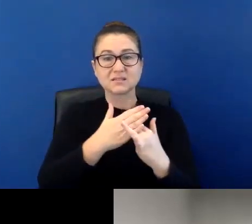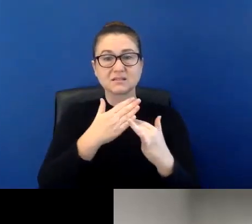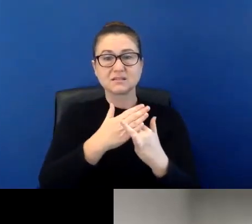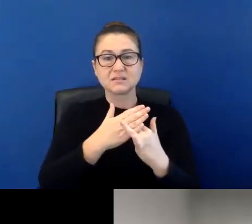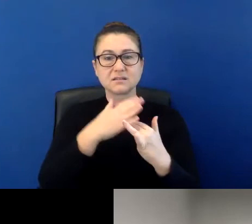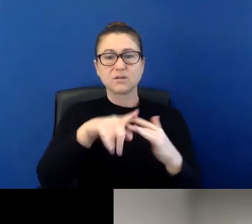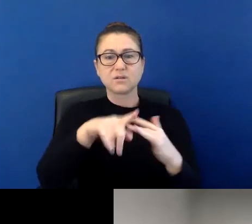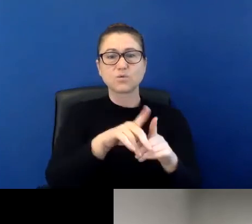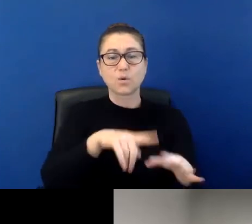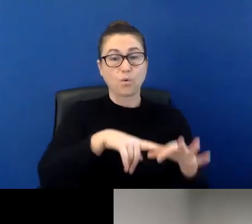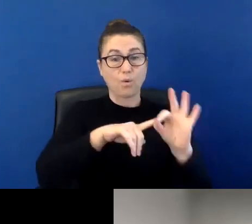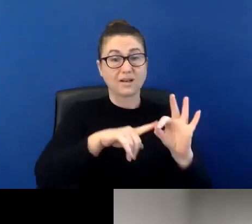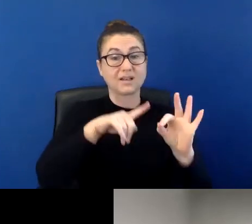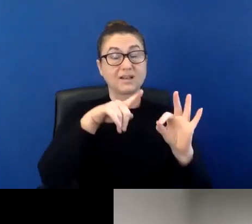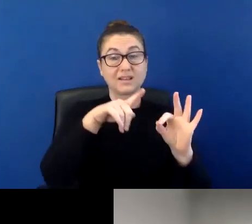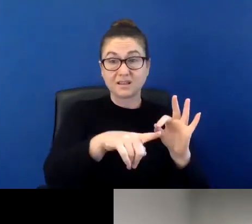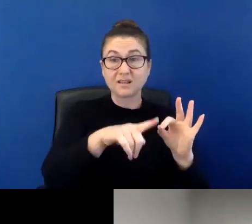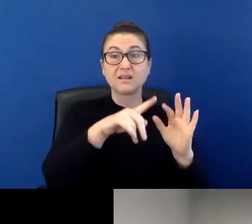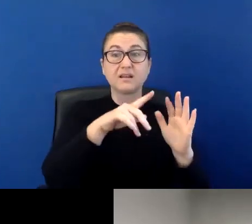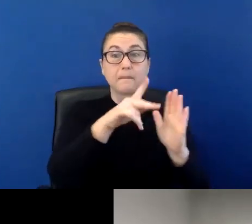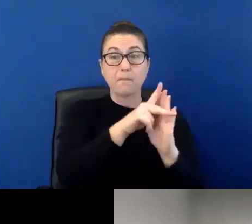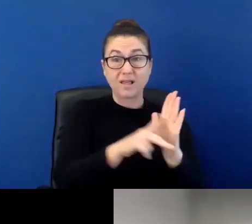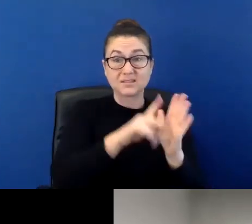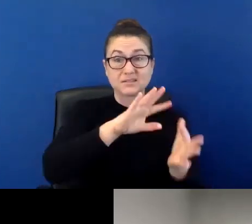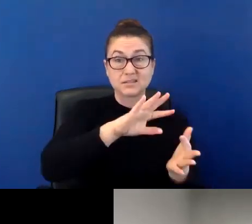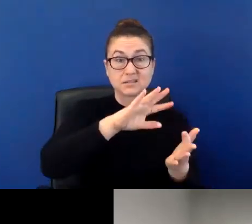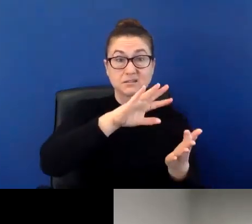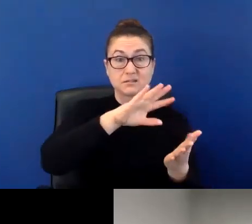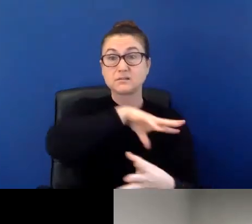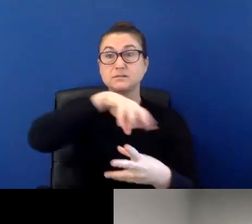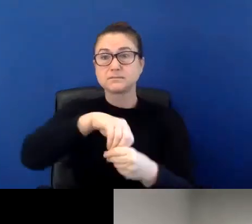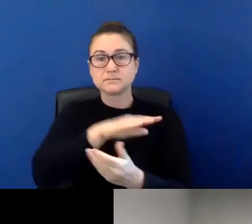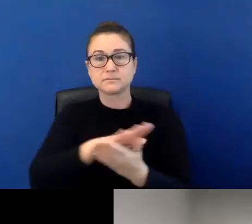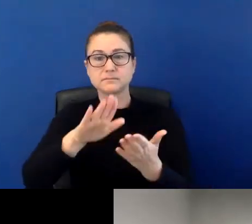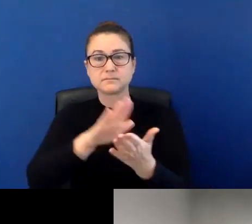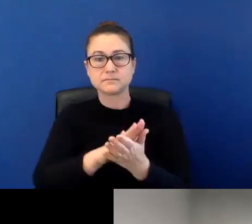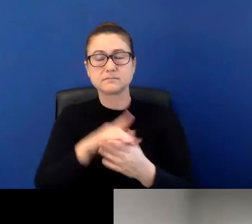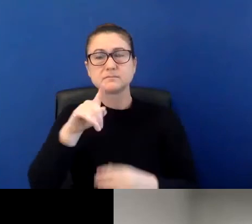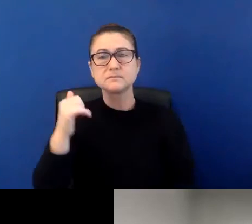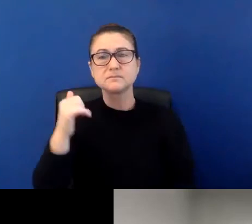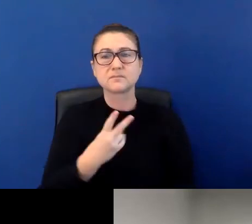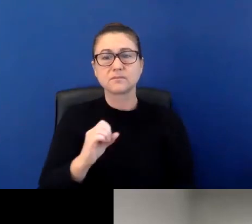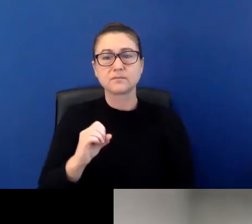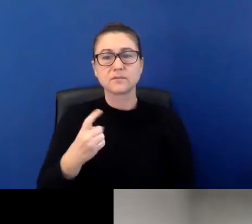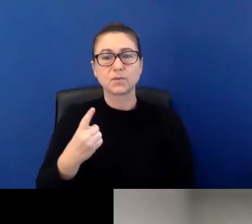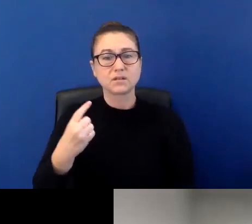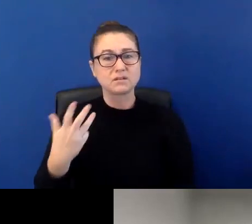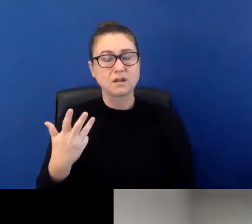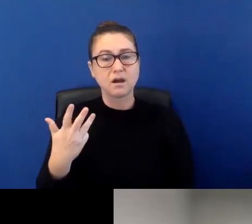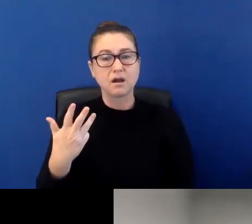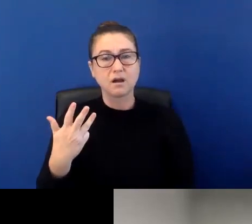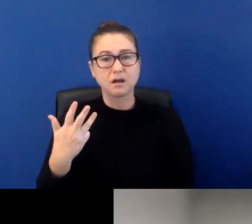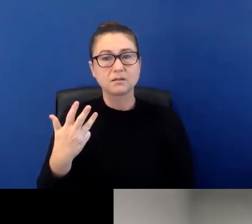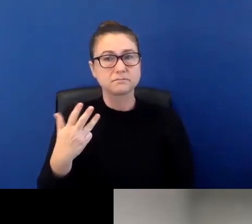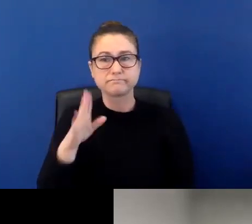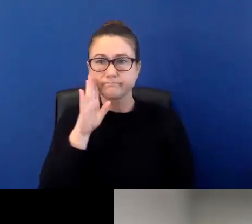law and policy. Rosemary won the Human Rights Medal in 2019. And has also